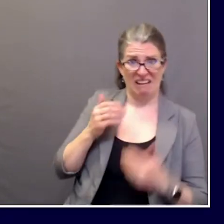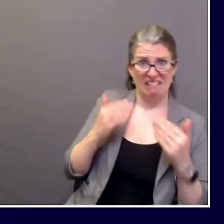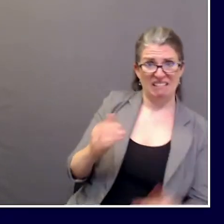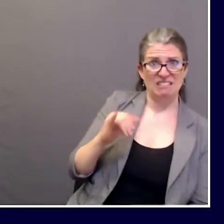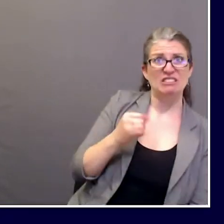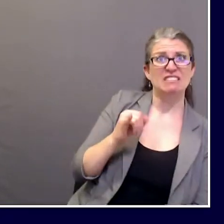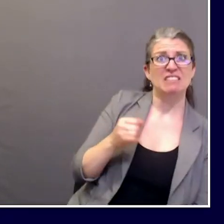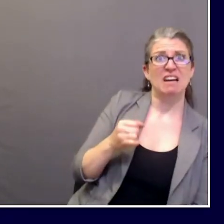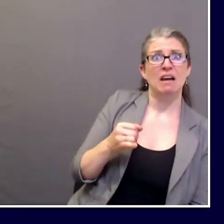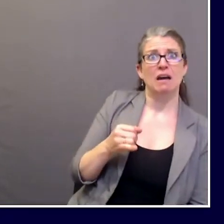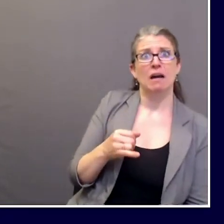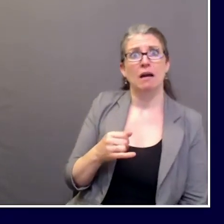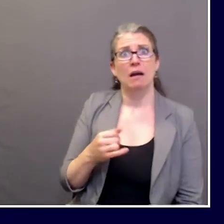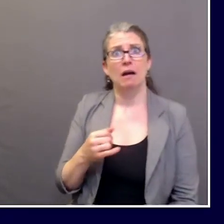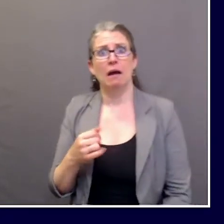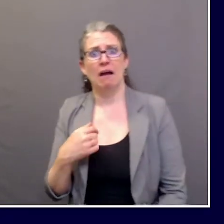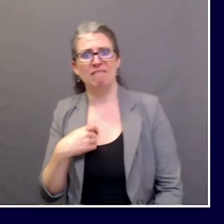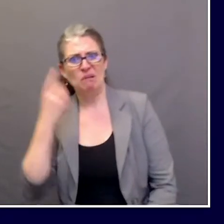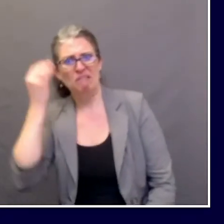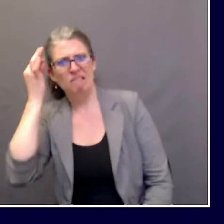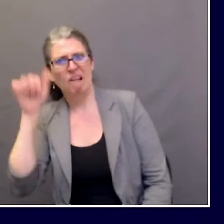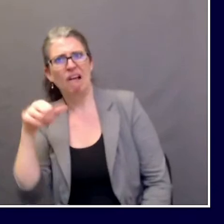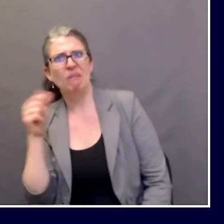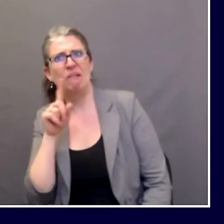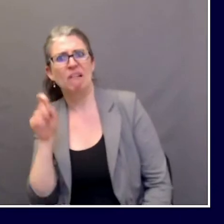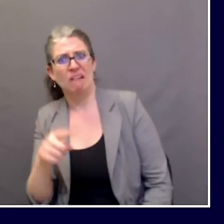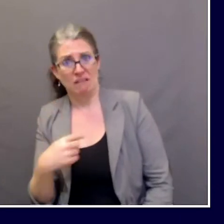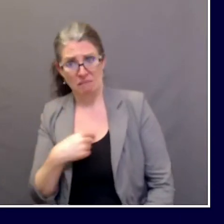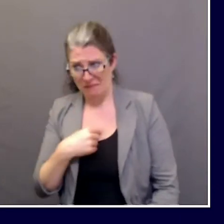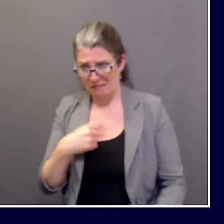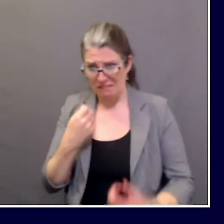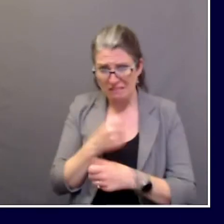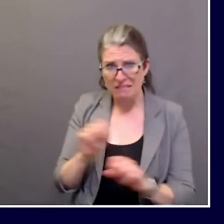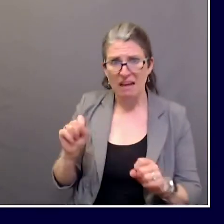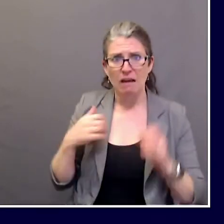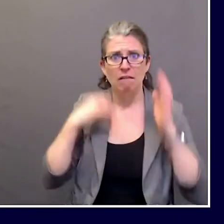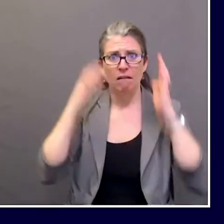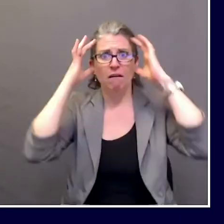to answer as you do sign up for the Johnson & Johnson once you hit play again?